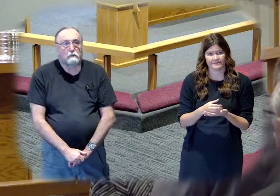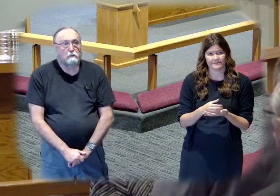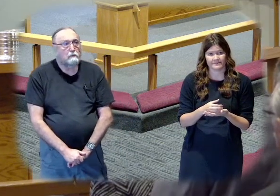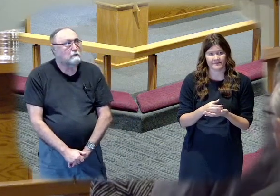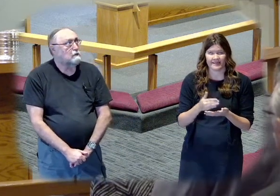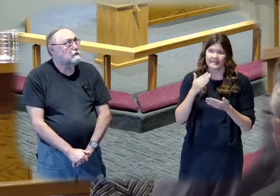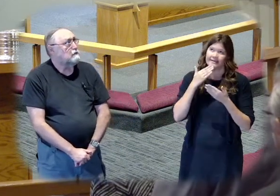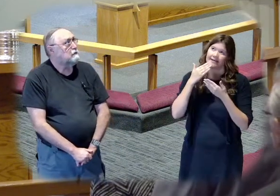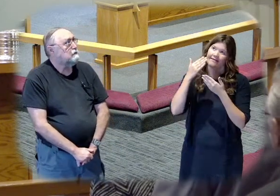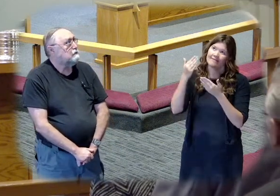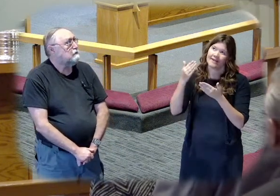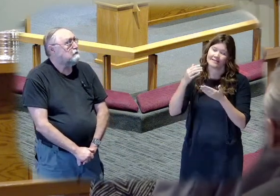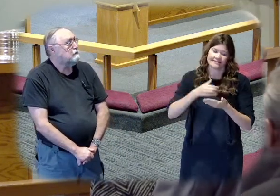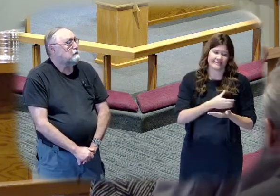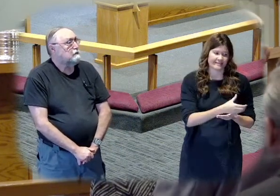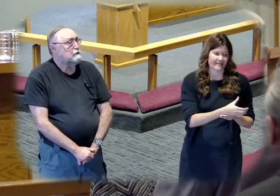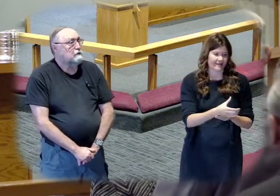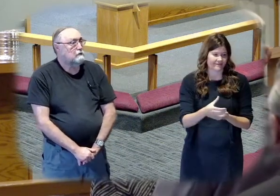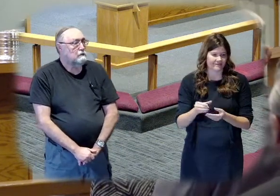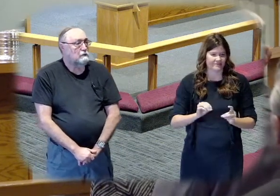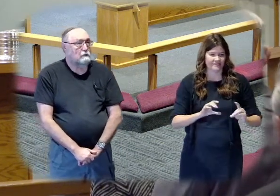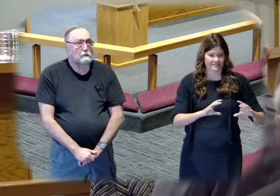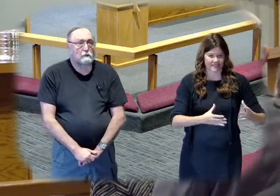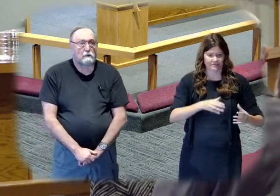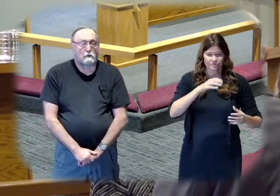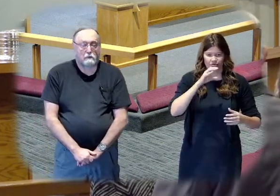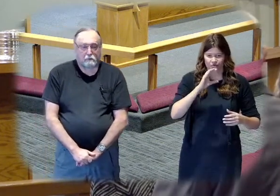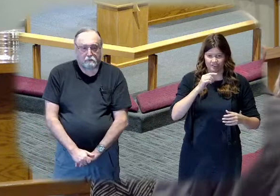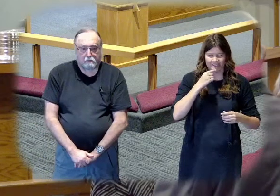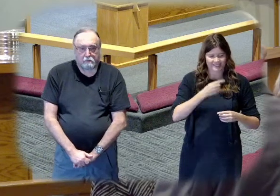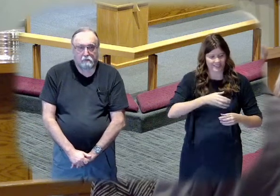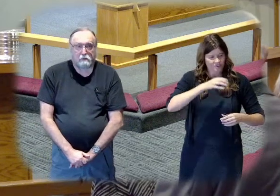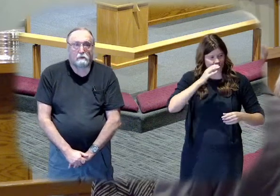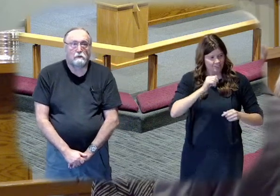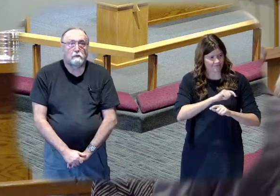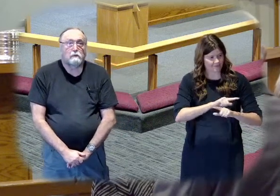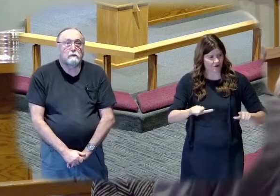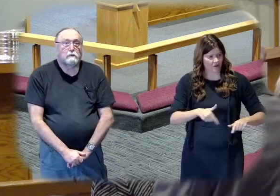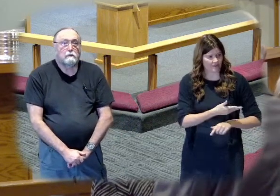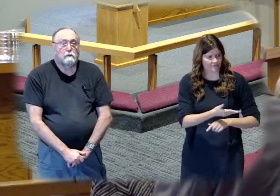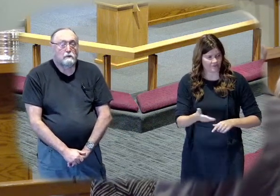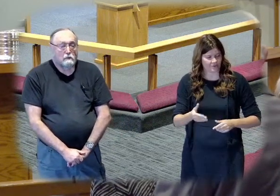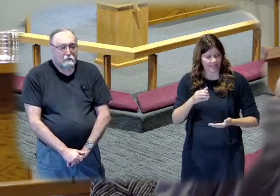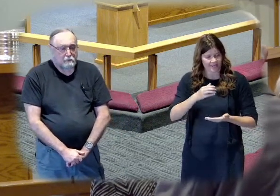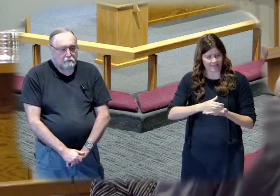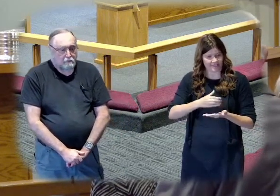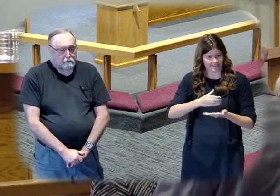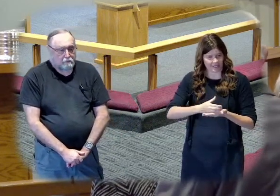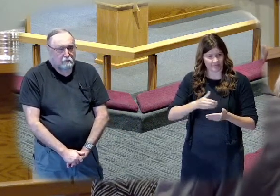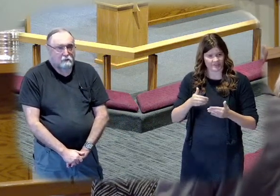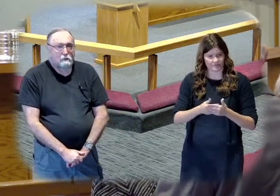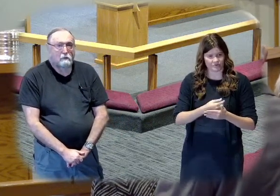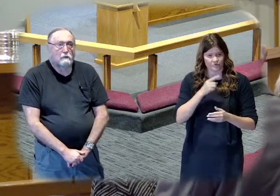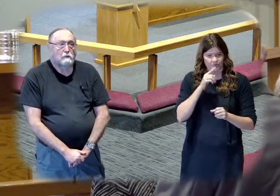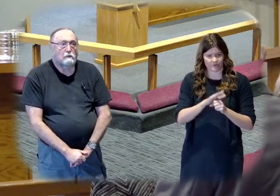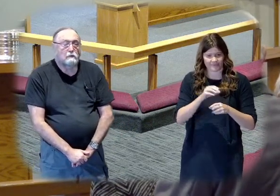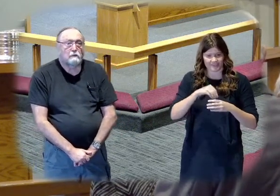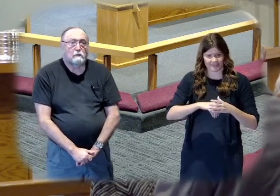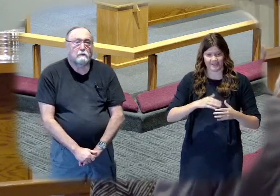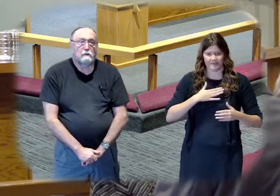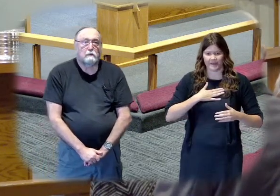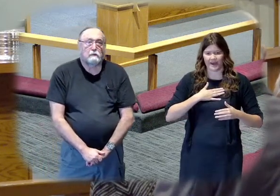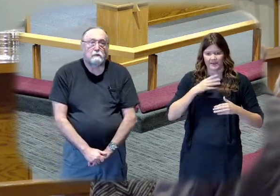And when he had given thanks, he gave it to all of them to drink, saying, "Drink of it, all of you. This cup is the new covenant in my blood shed for